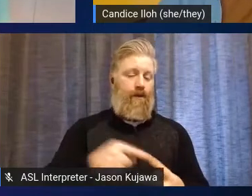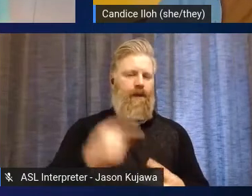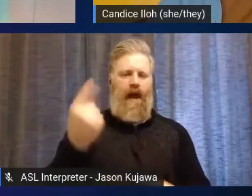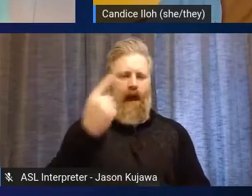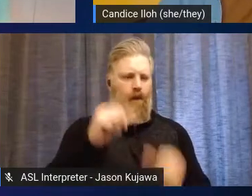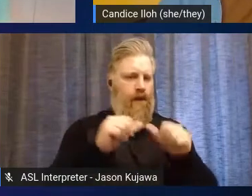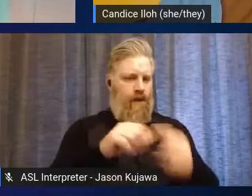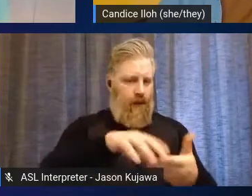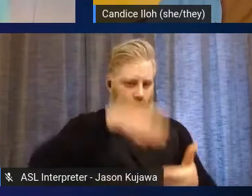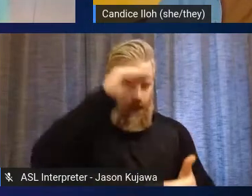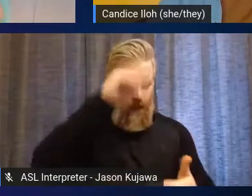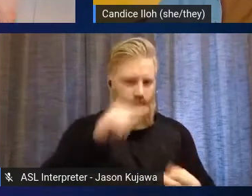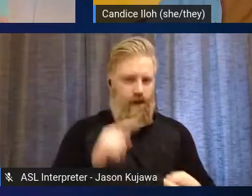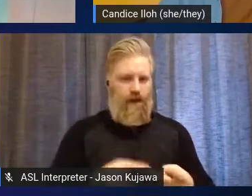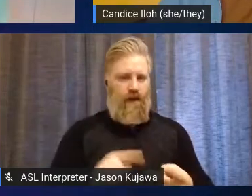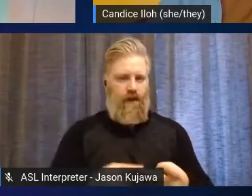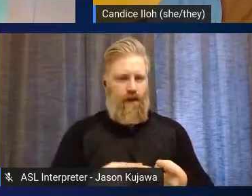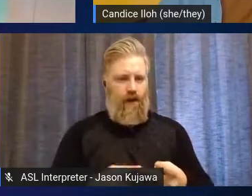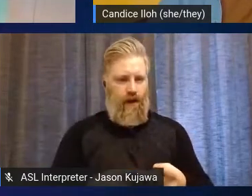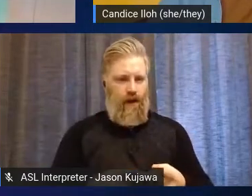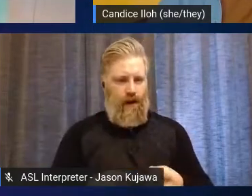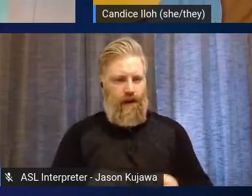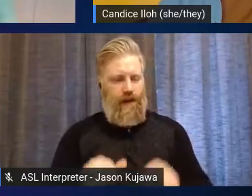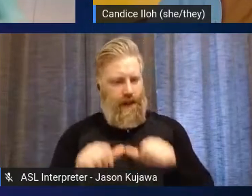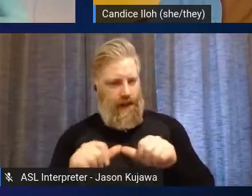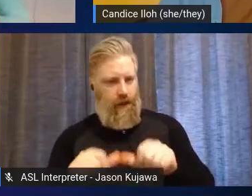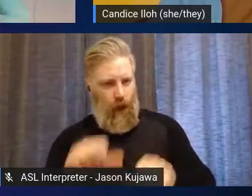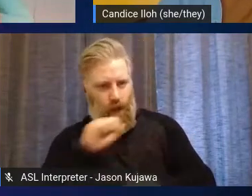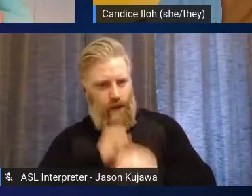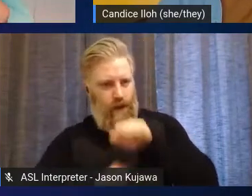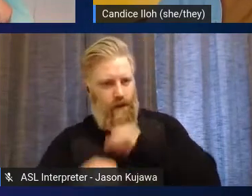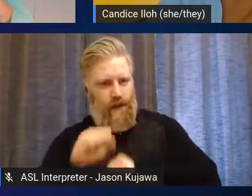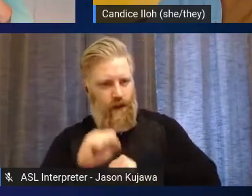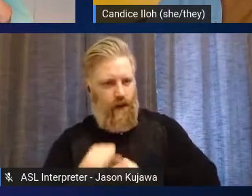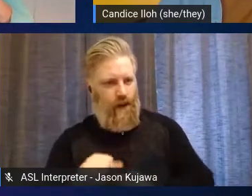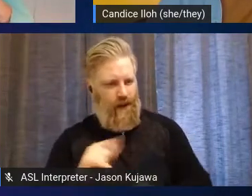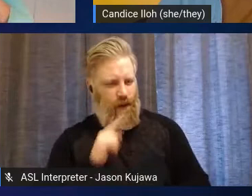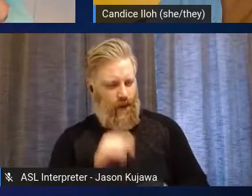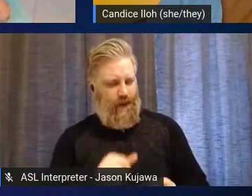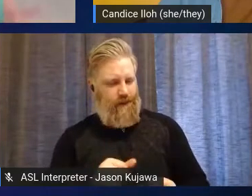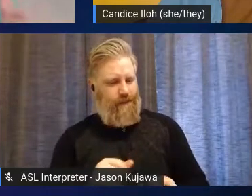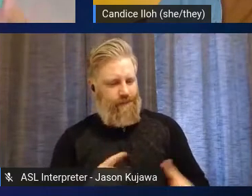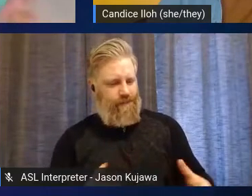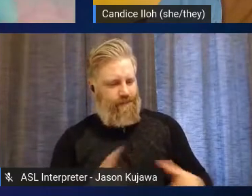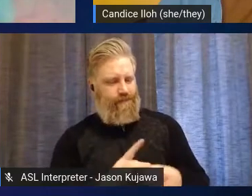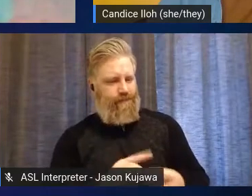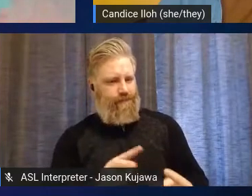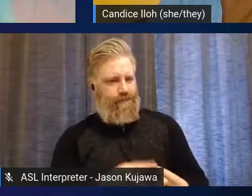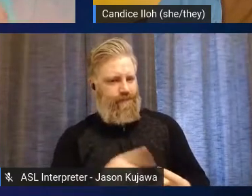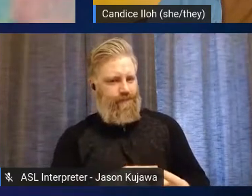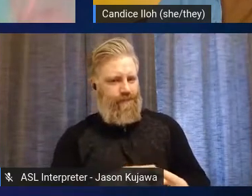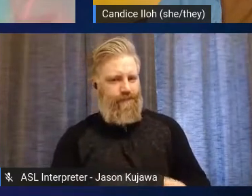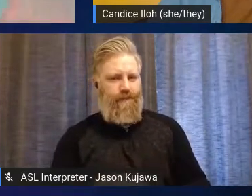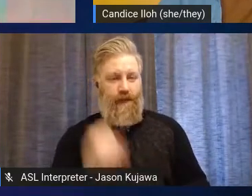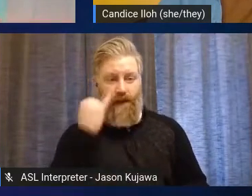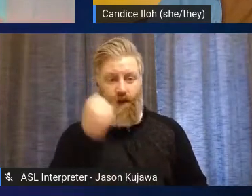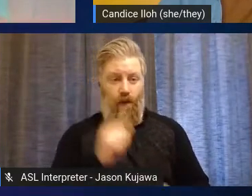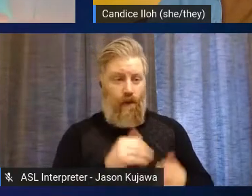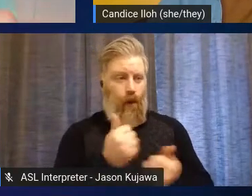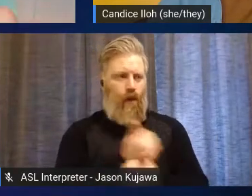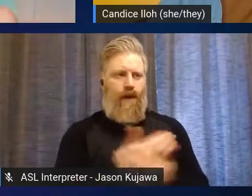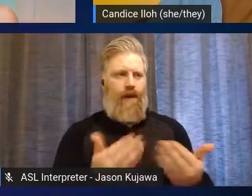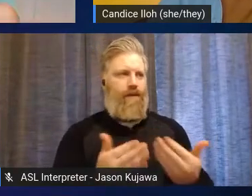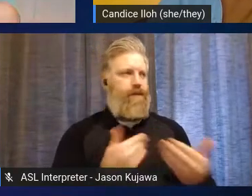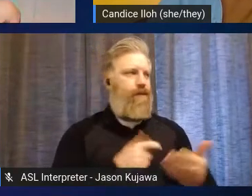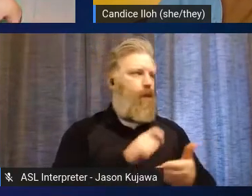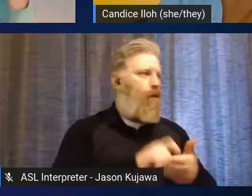and hold fast. And I feel like they go together because if you approach anything, it could be writing, it could be something else,